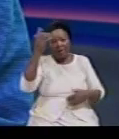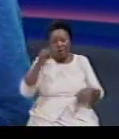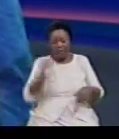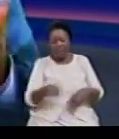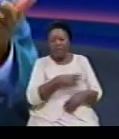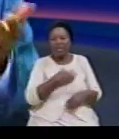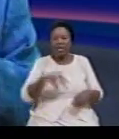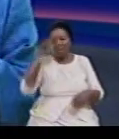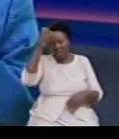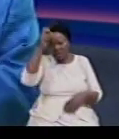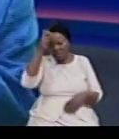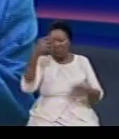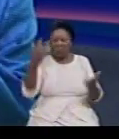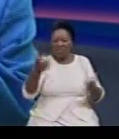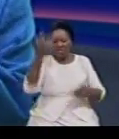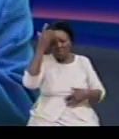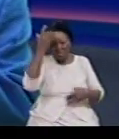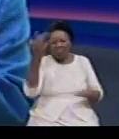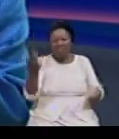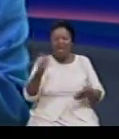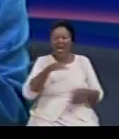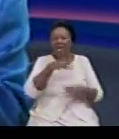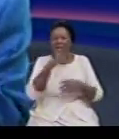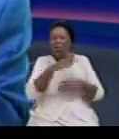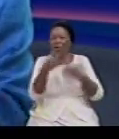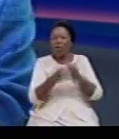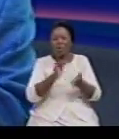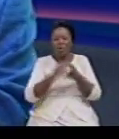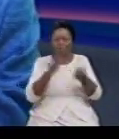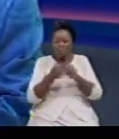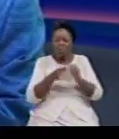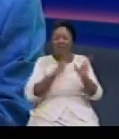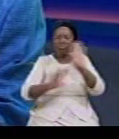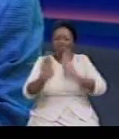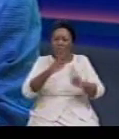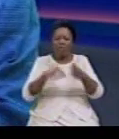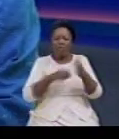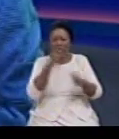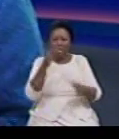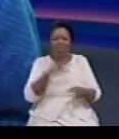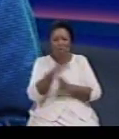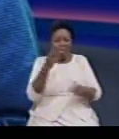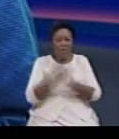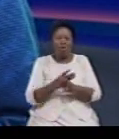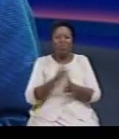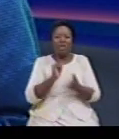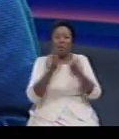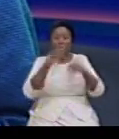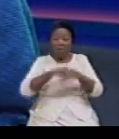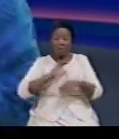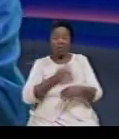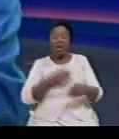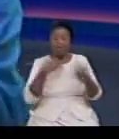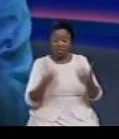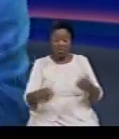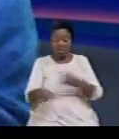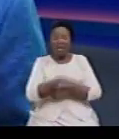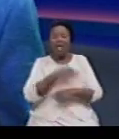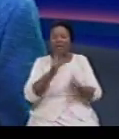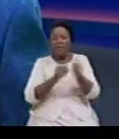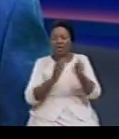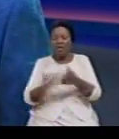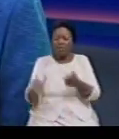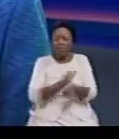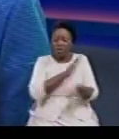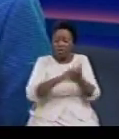suffering, everything. And you can be totally free today. Everything totally, completely, without